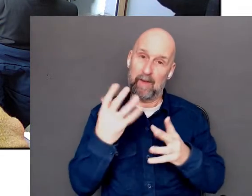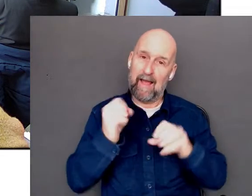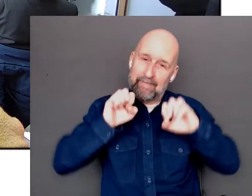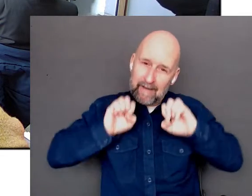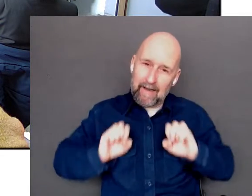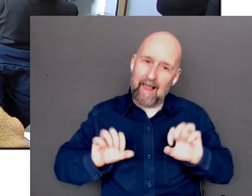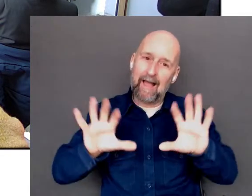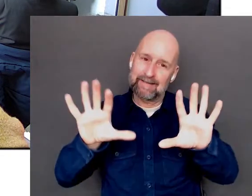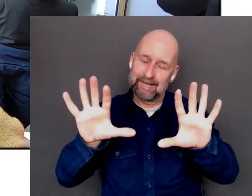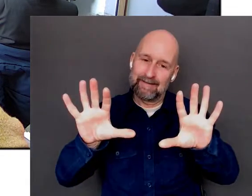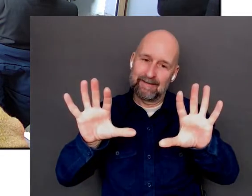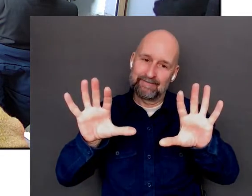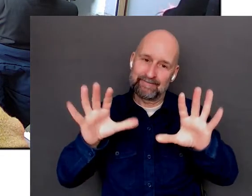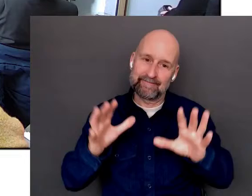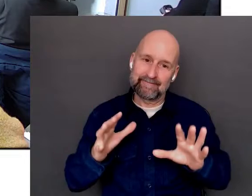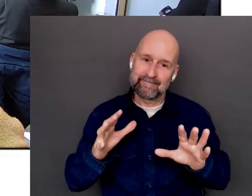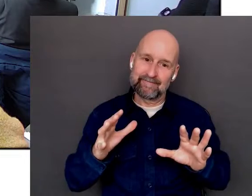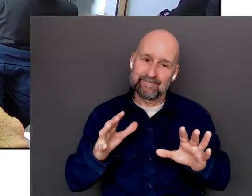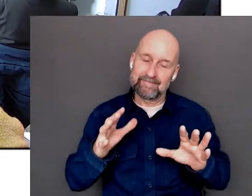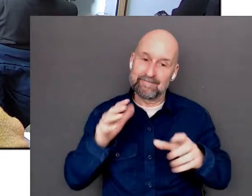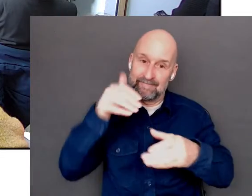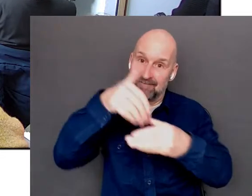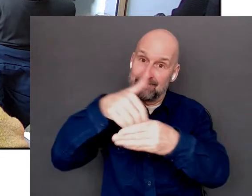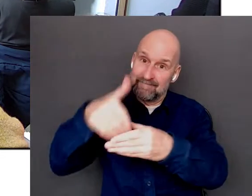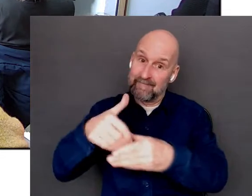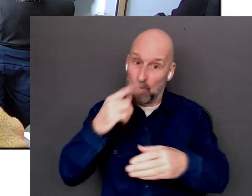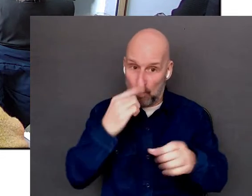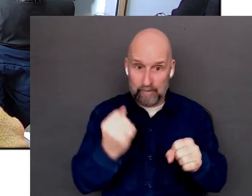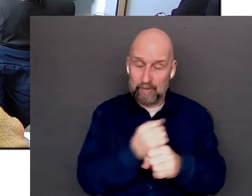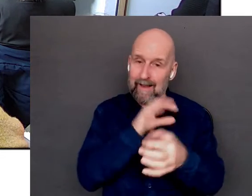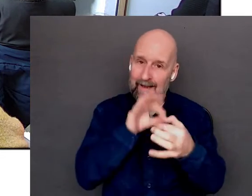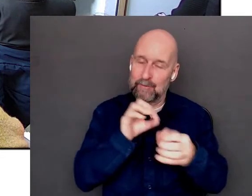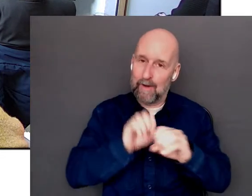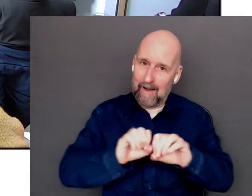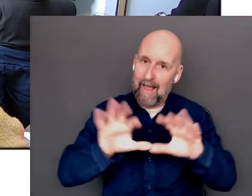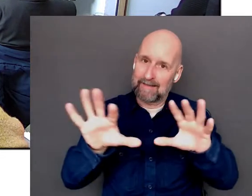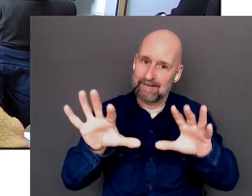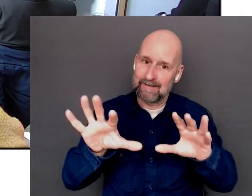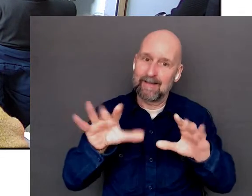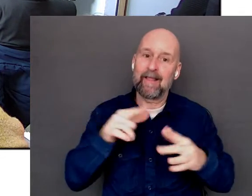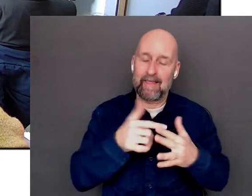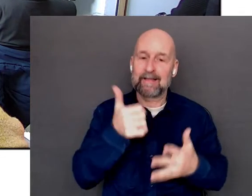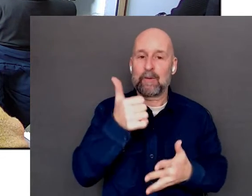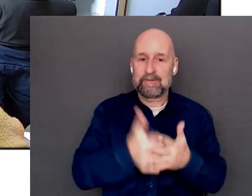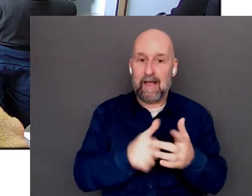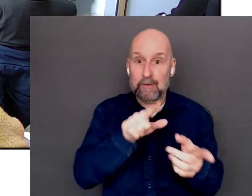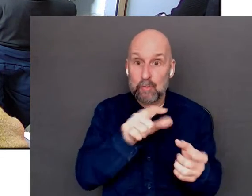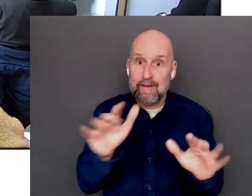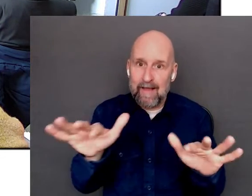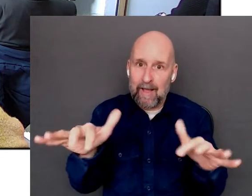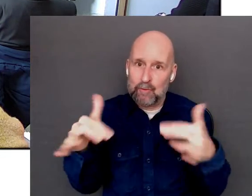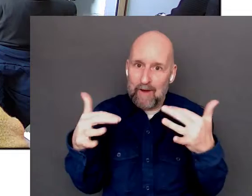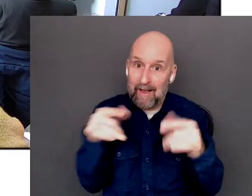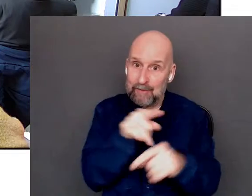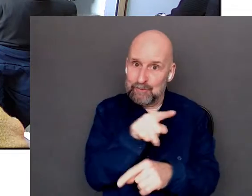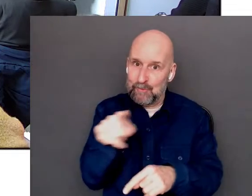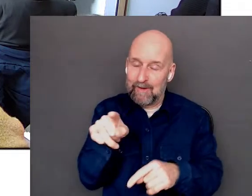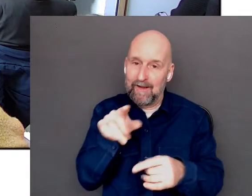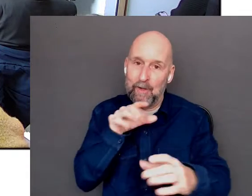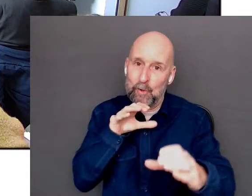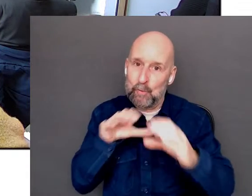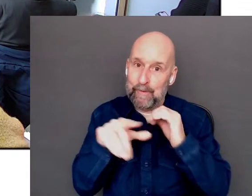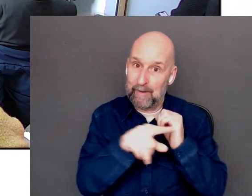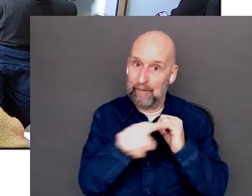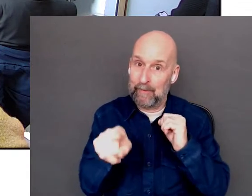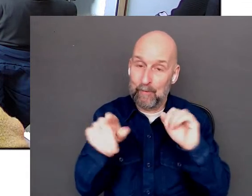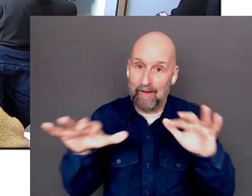like an inherent part of everything that we do, because it's how we start to attract you and start to communicate with you. So it goes back